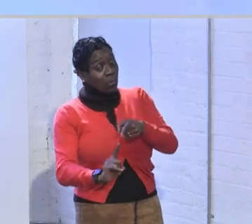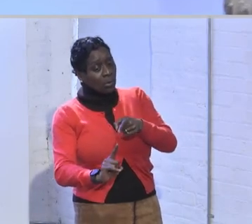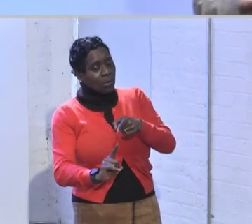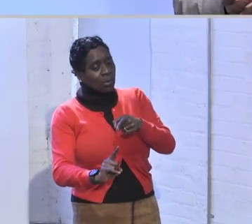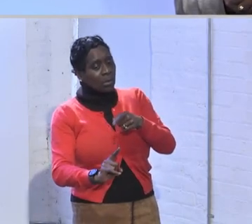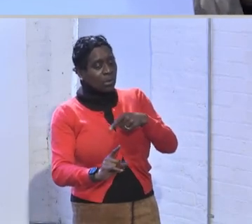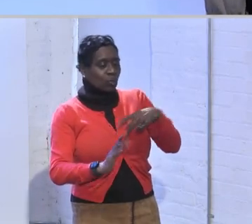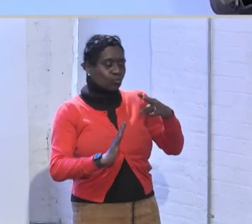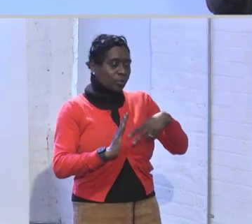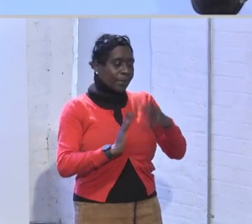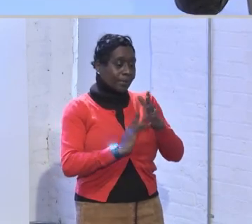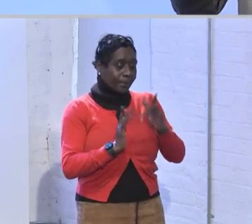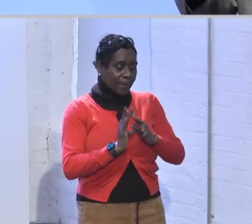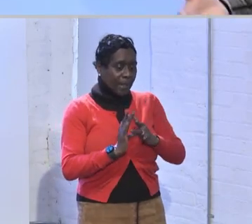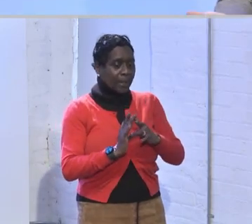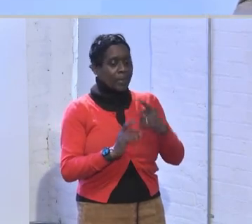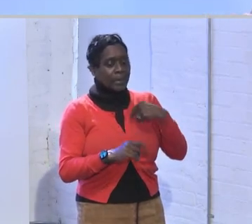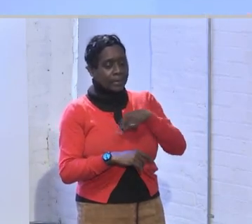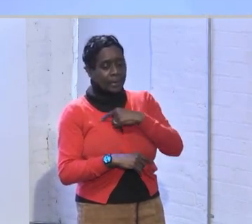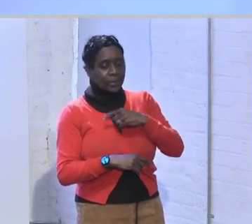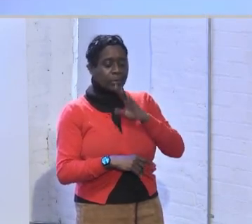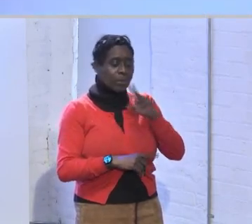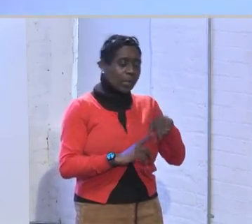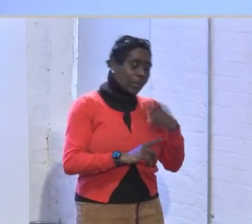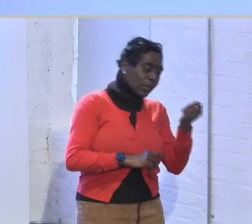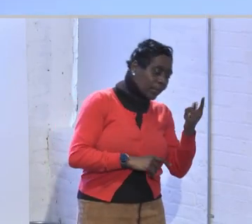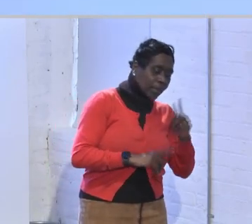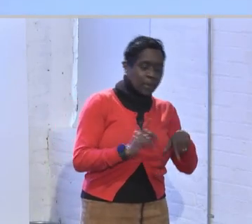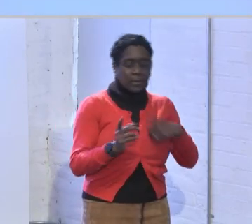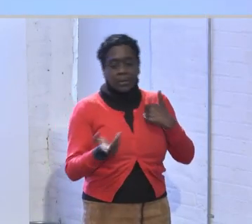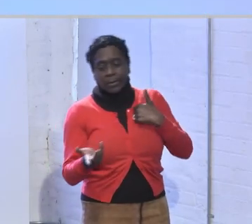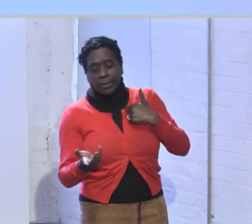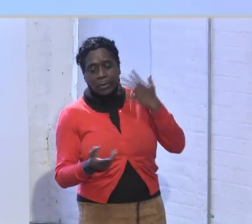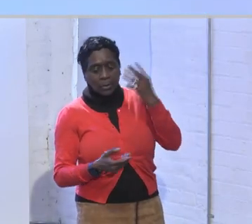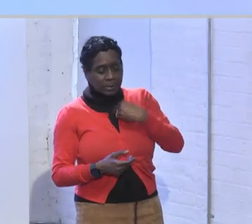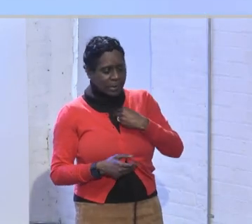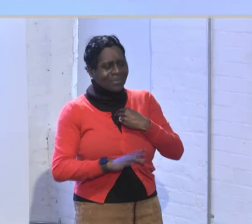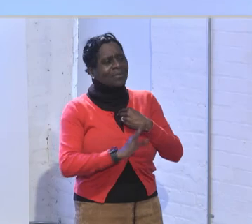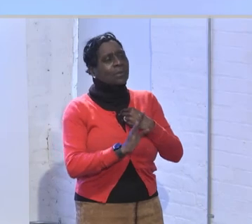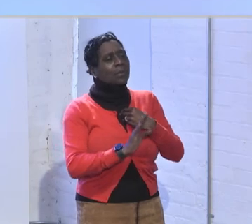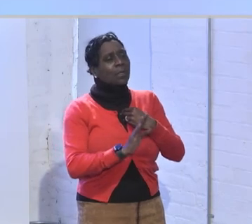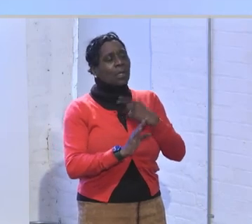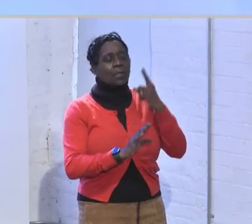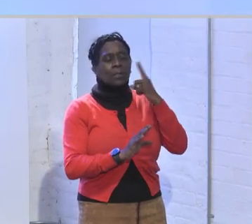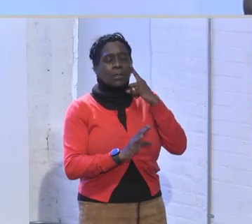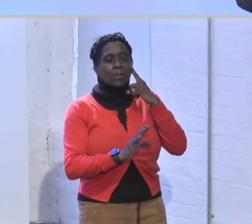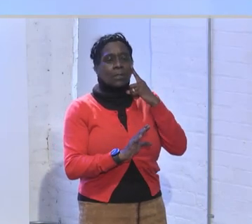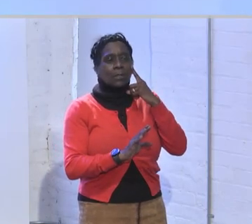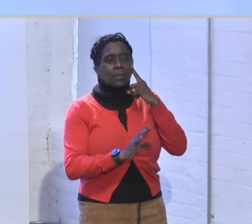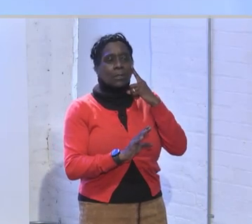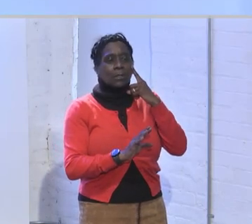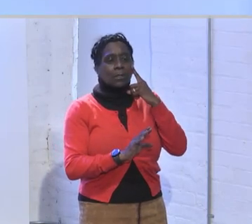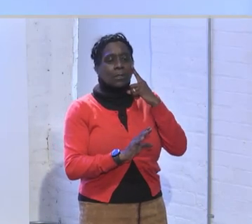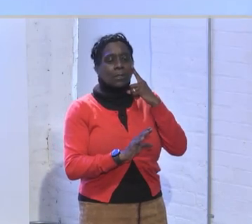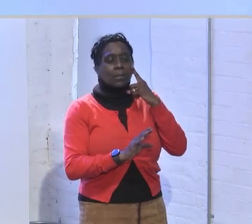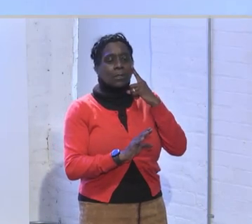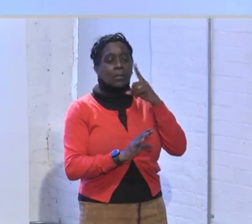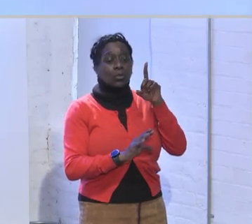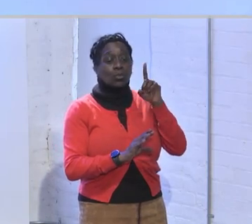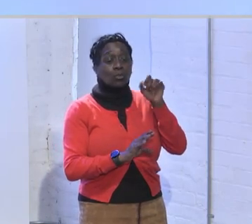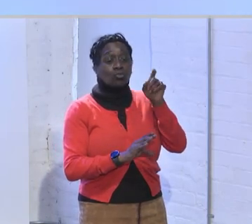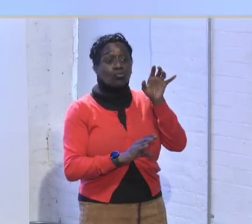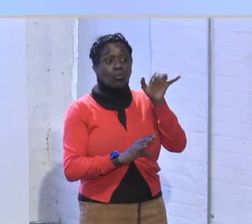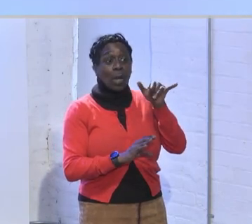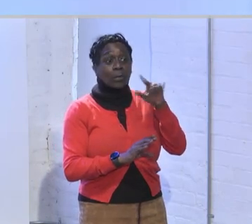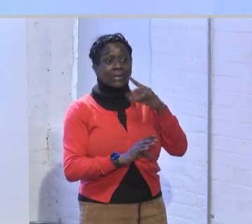But let's read the Bible, and then let's talk about it a little bit, and then you go to bed. I think what Deuteronomy here is